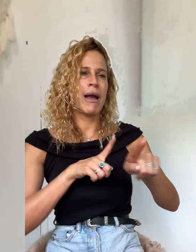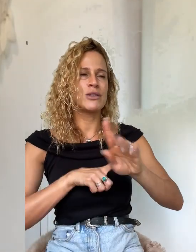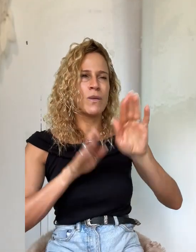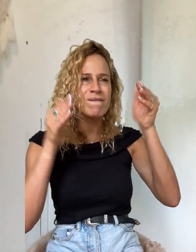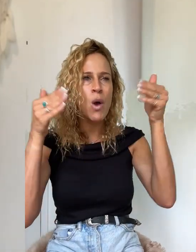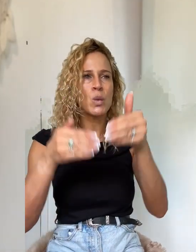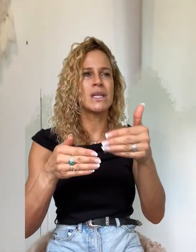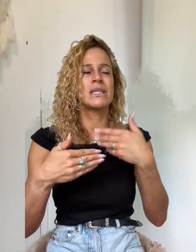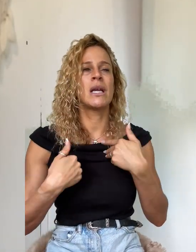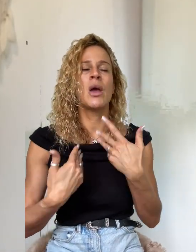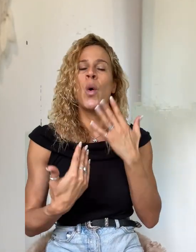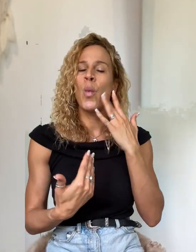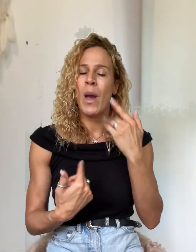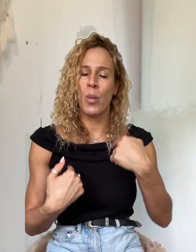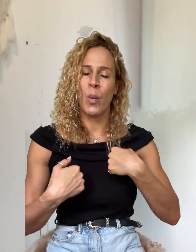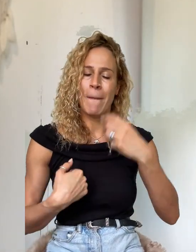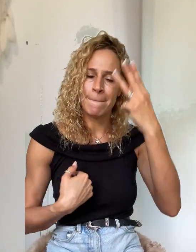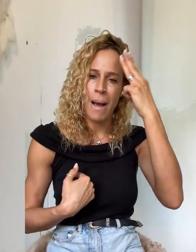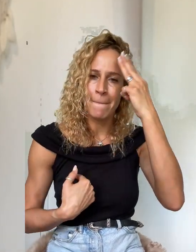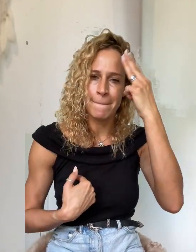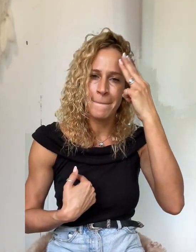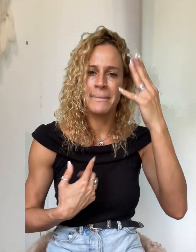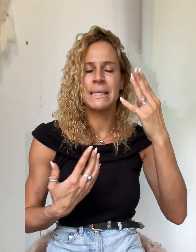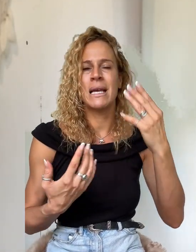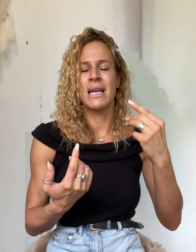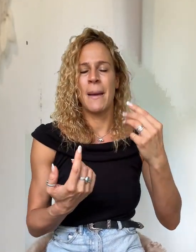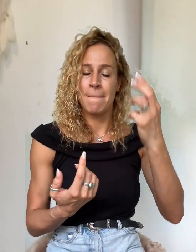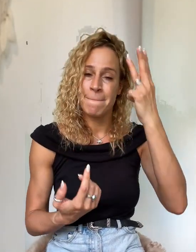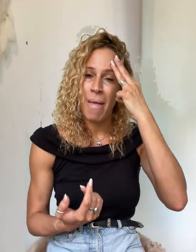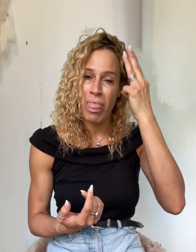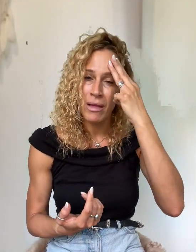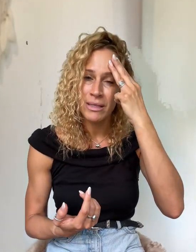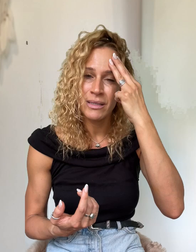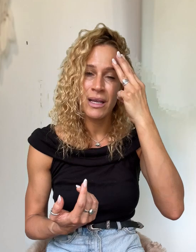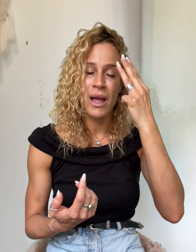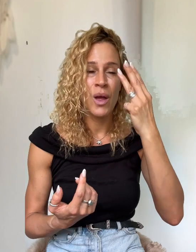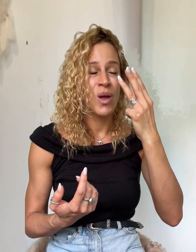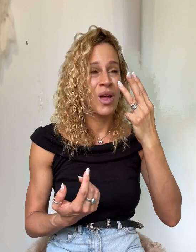is learning that as moms we go through